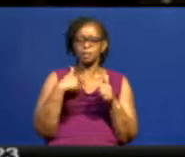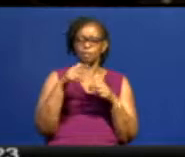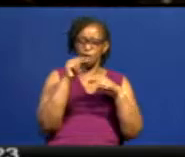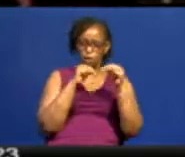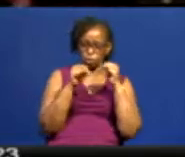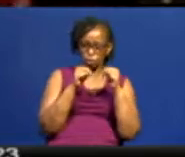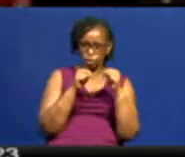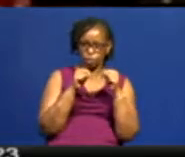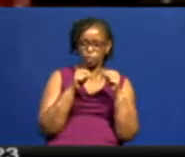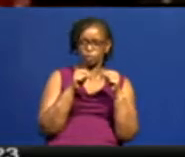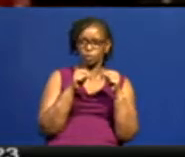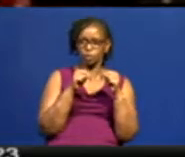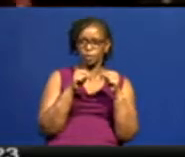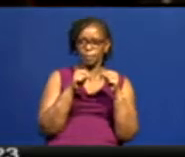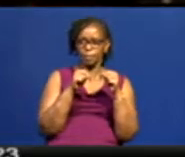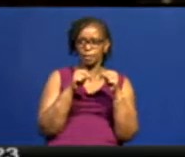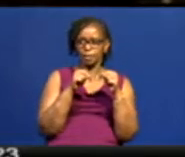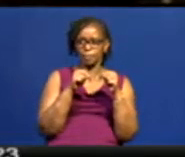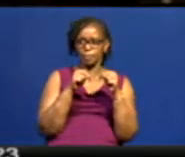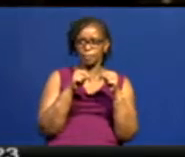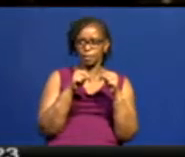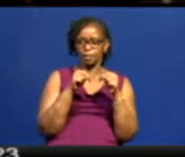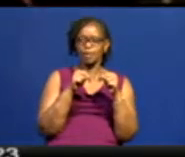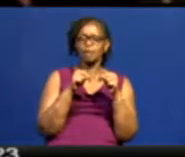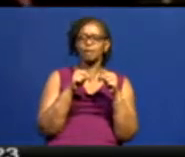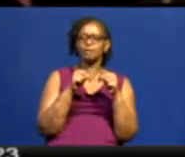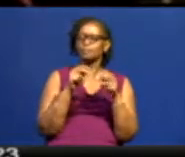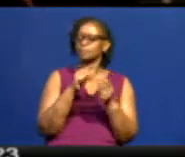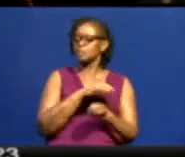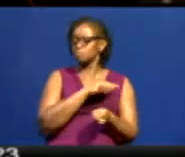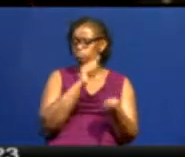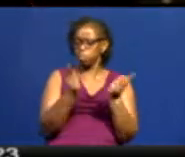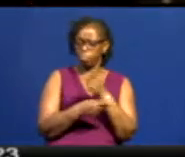call loop-sided power purchase agreements,